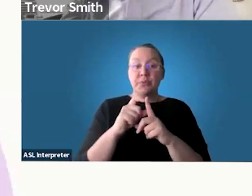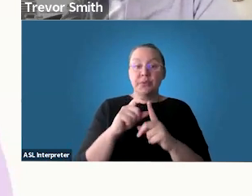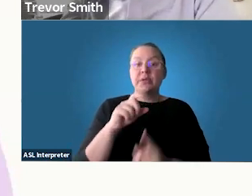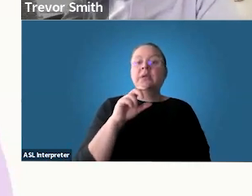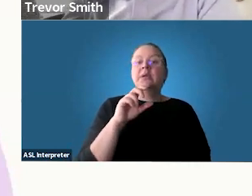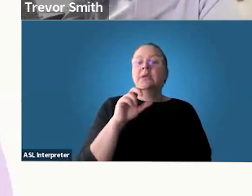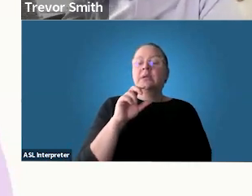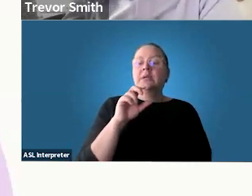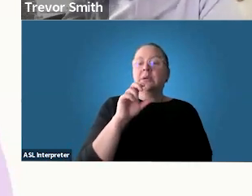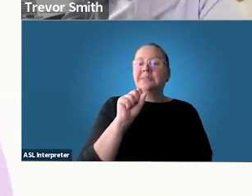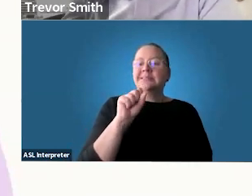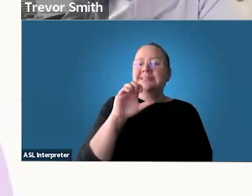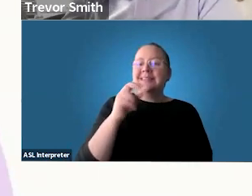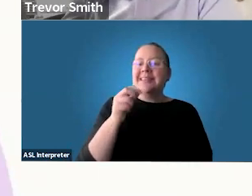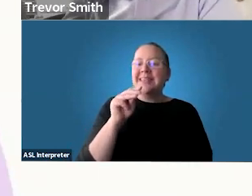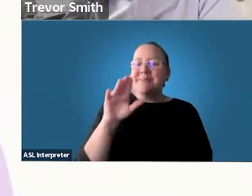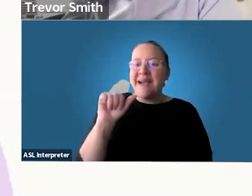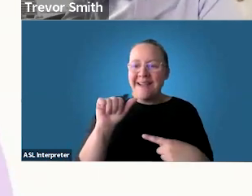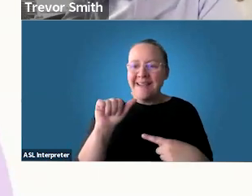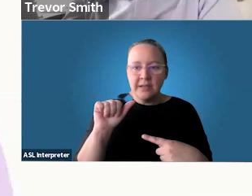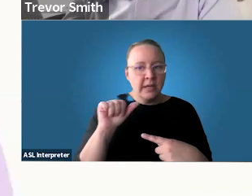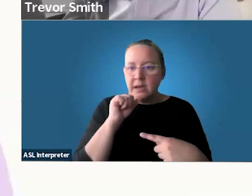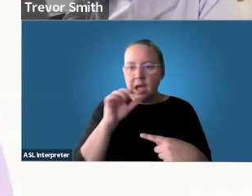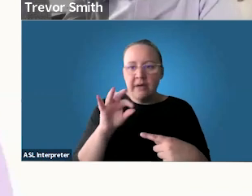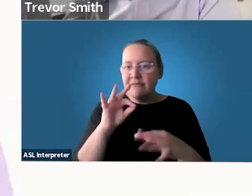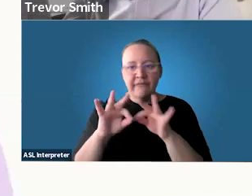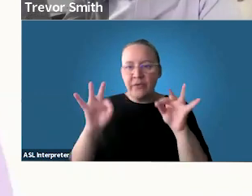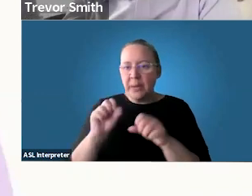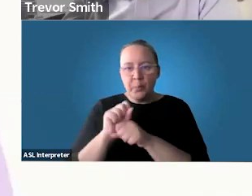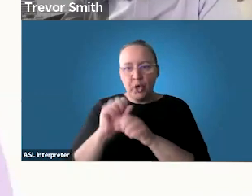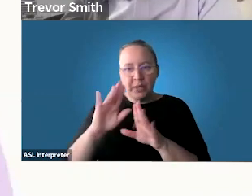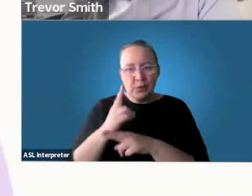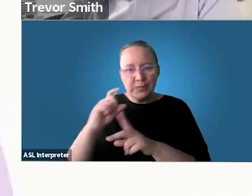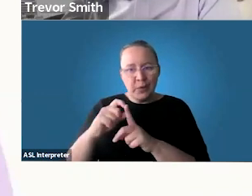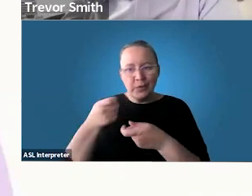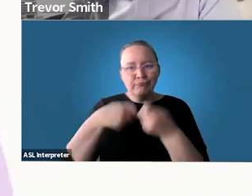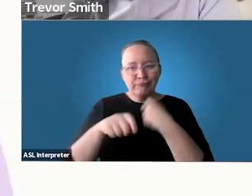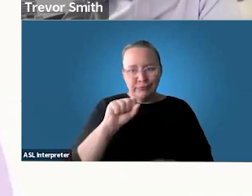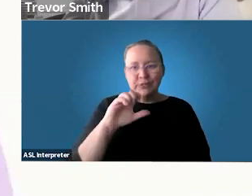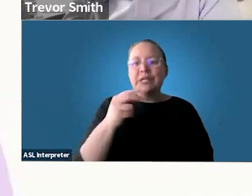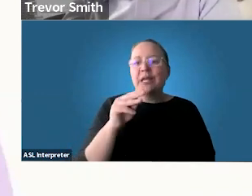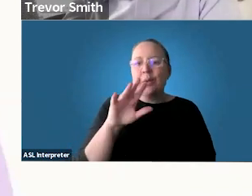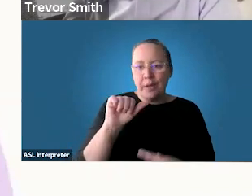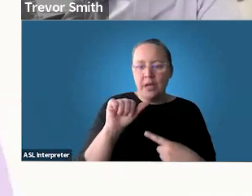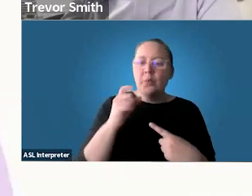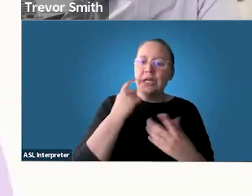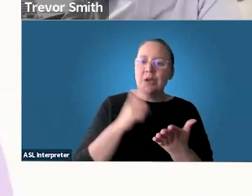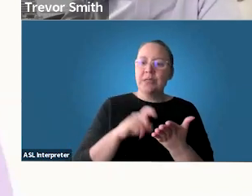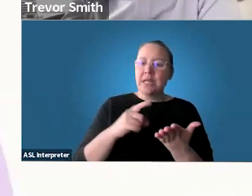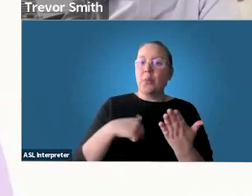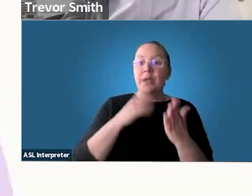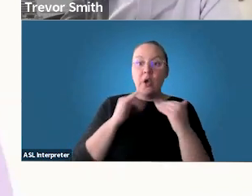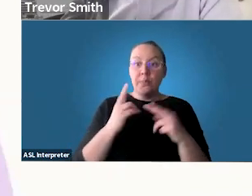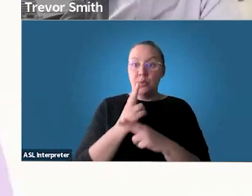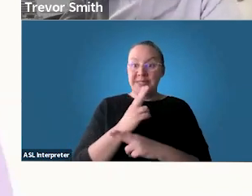instead of framework because schematics are more flexible. We see the narrative house as an invitation. And so we hope